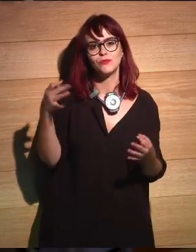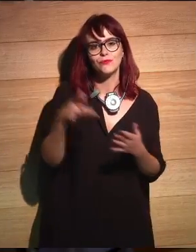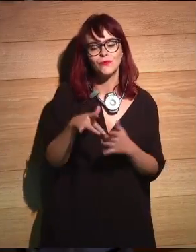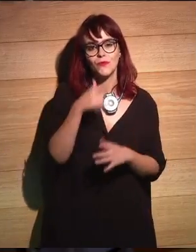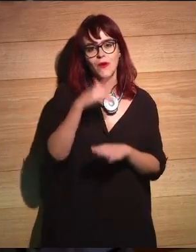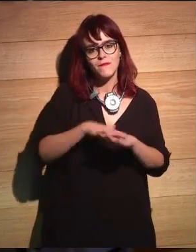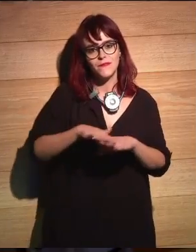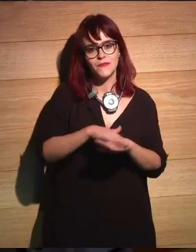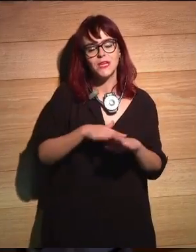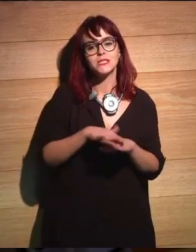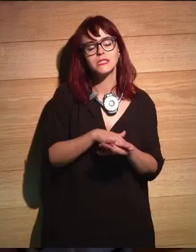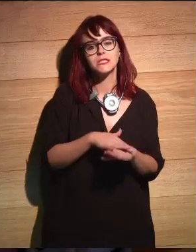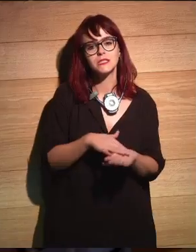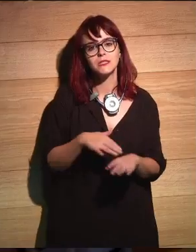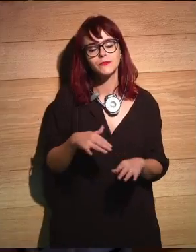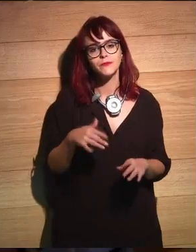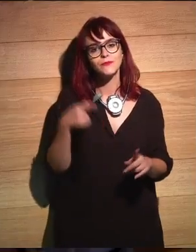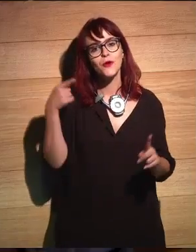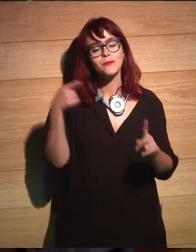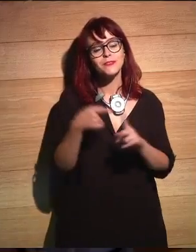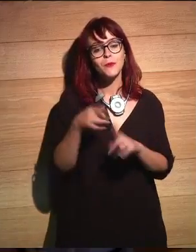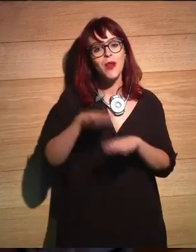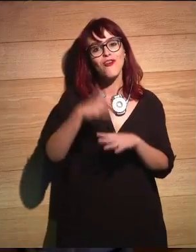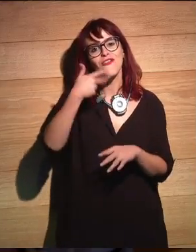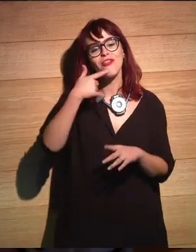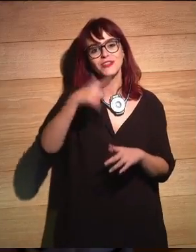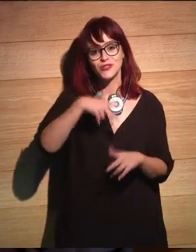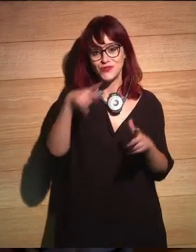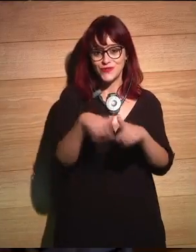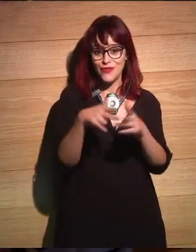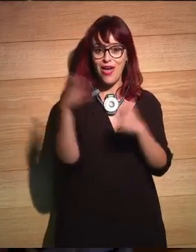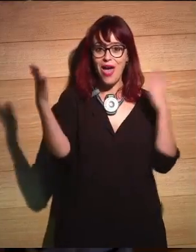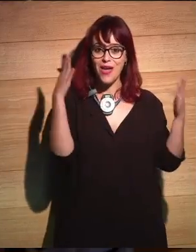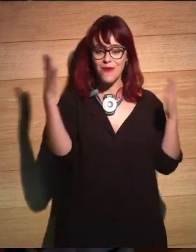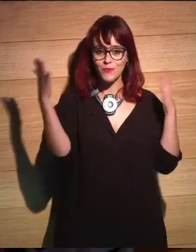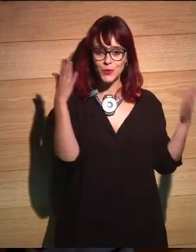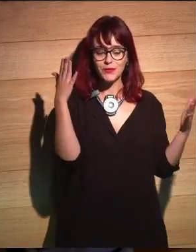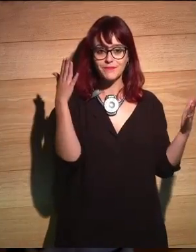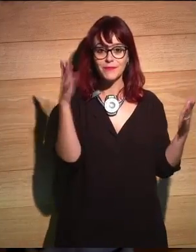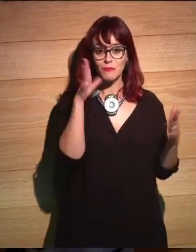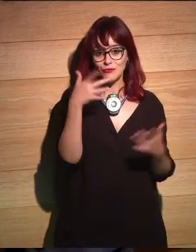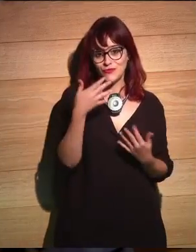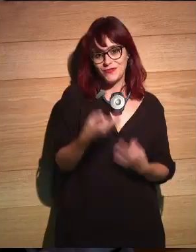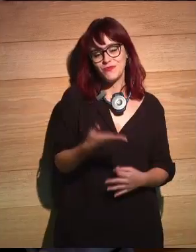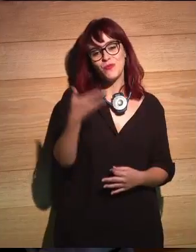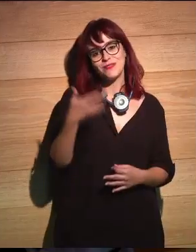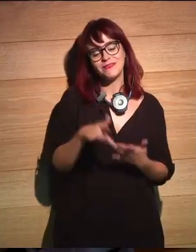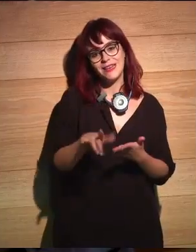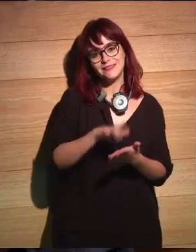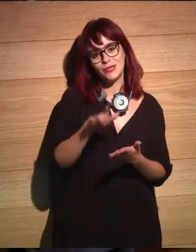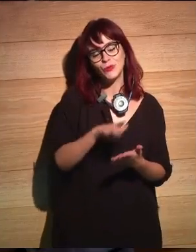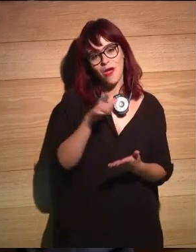or the 90s or whatever age, they will resort to literature to know